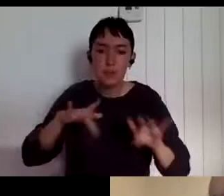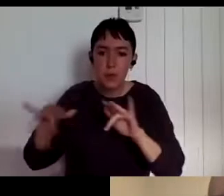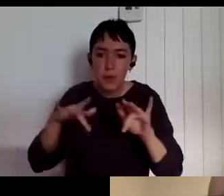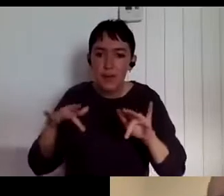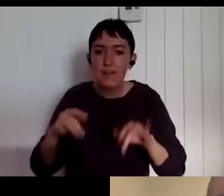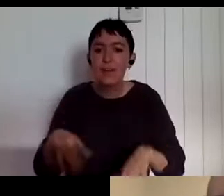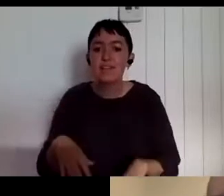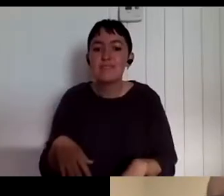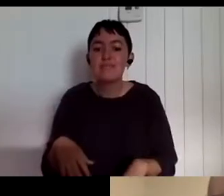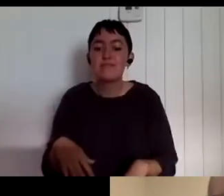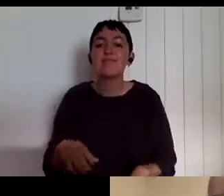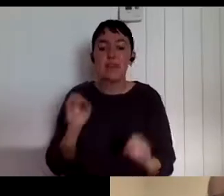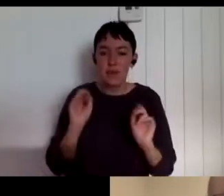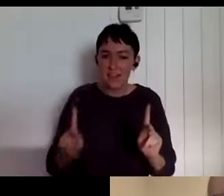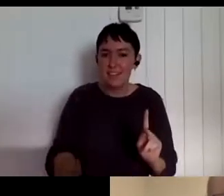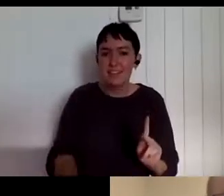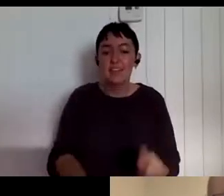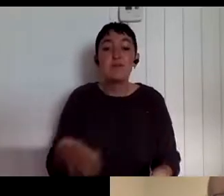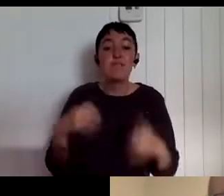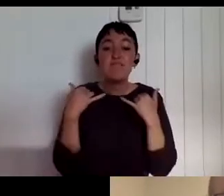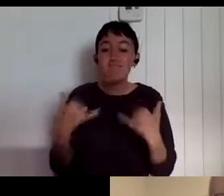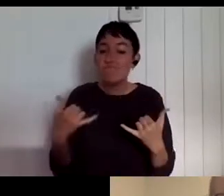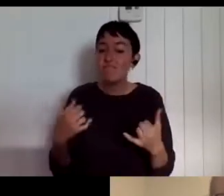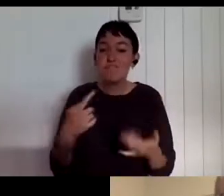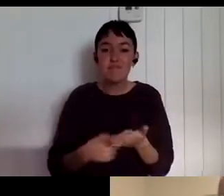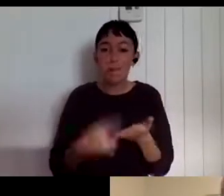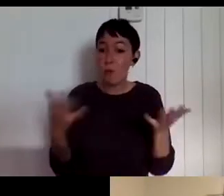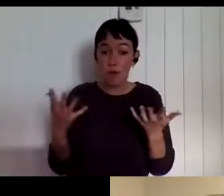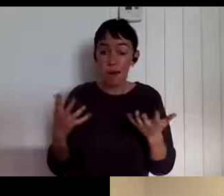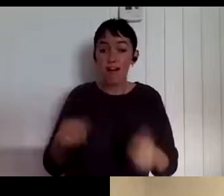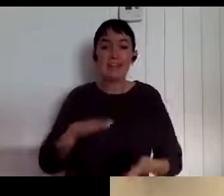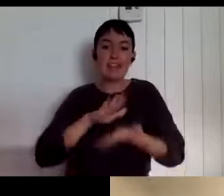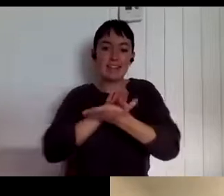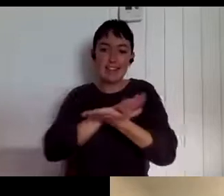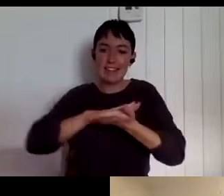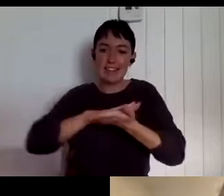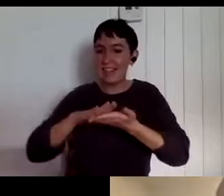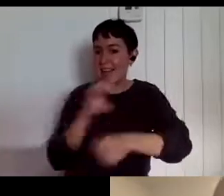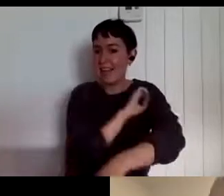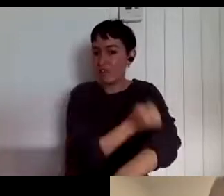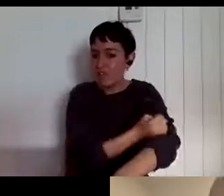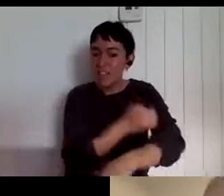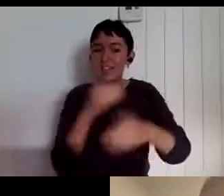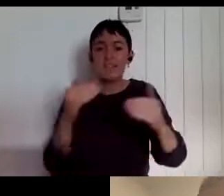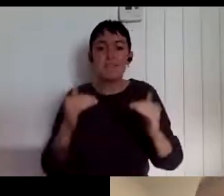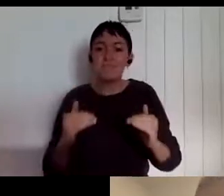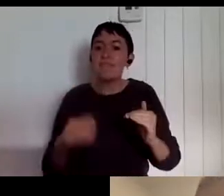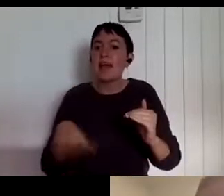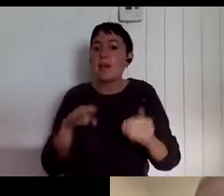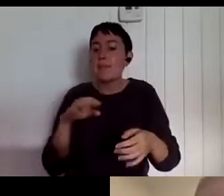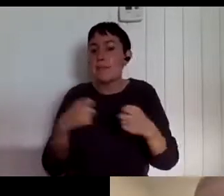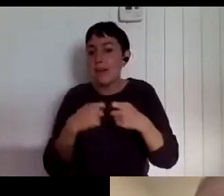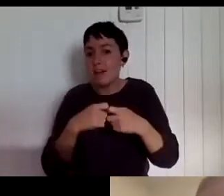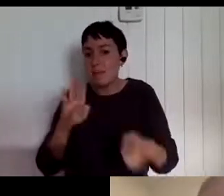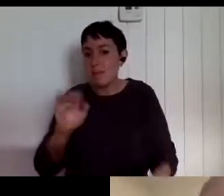this computer. So today on Skype Scientists, we're going to be talking about clean energy and batteries and how all of that